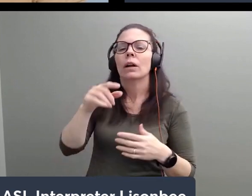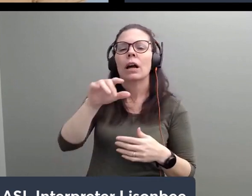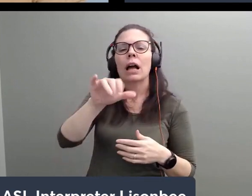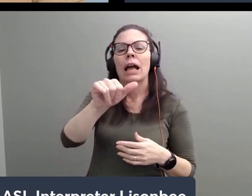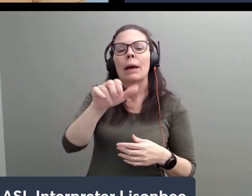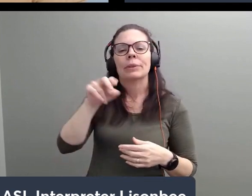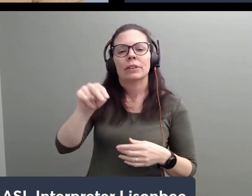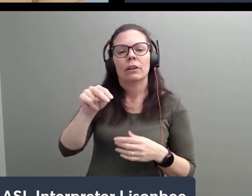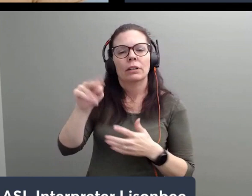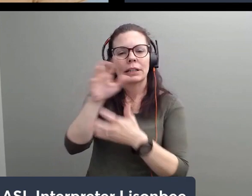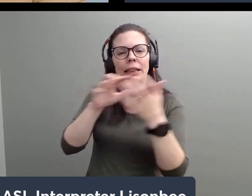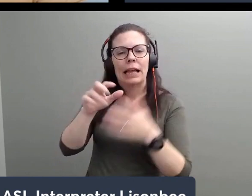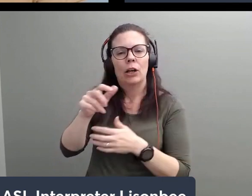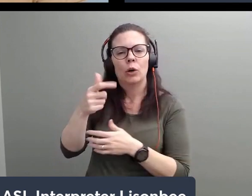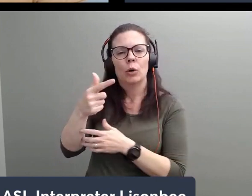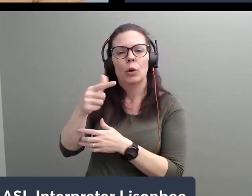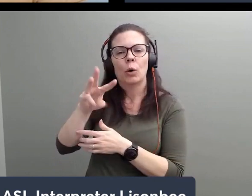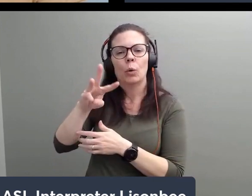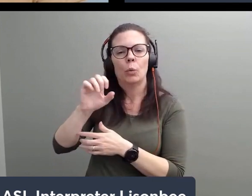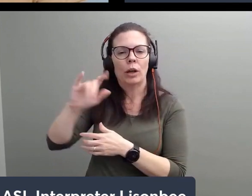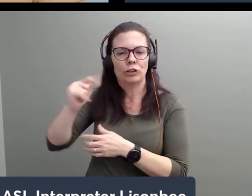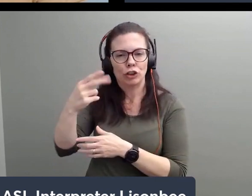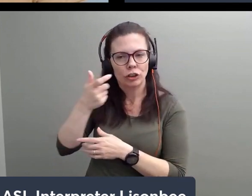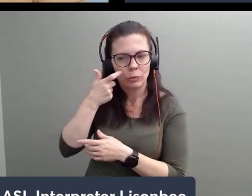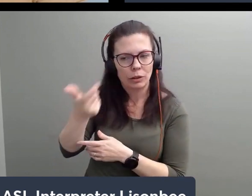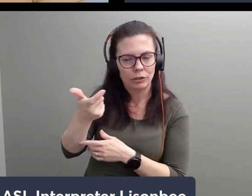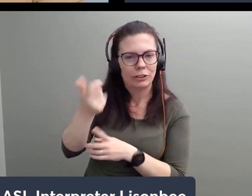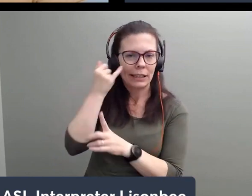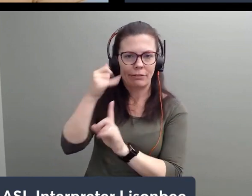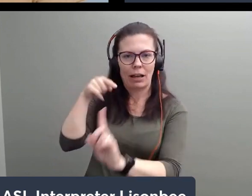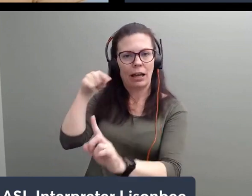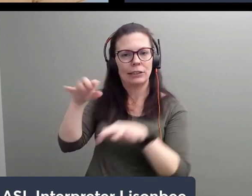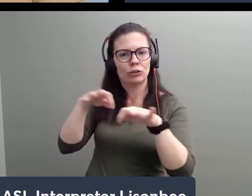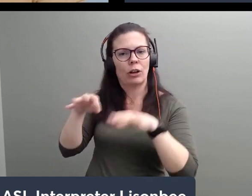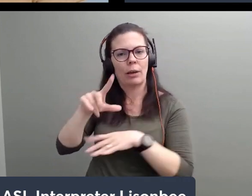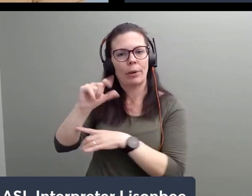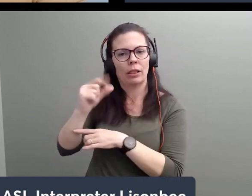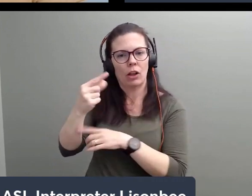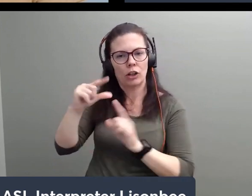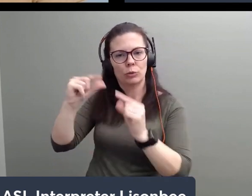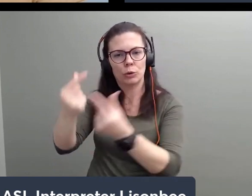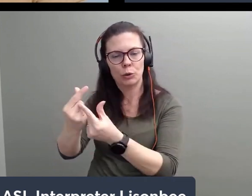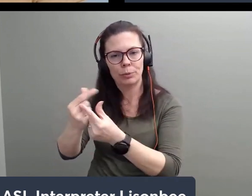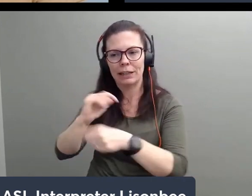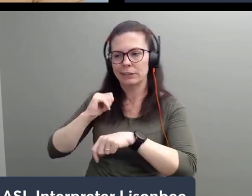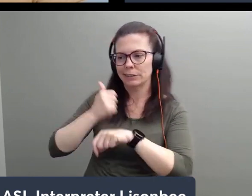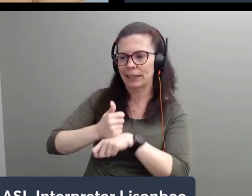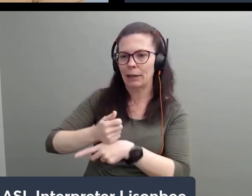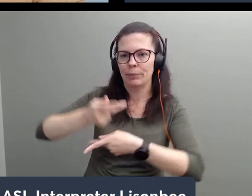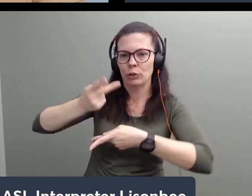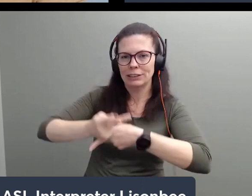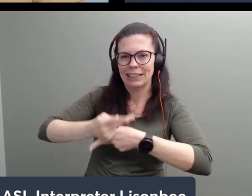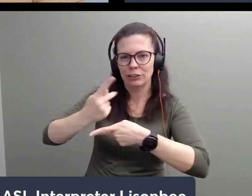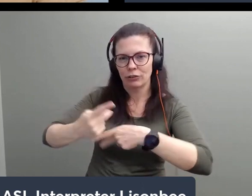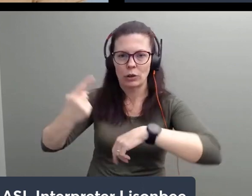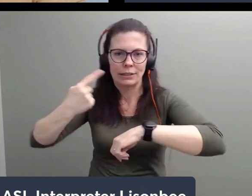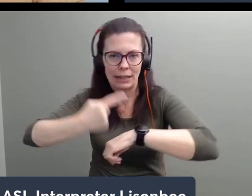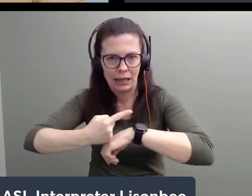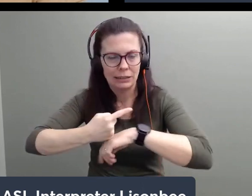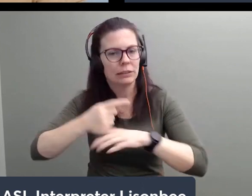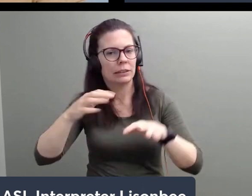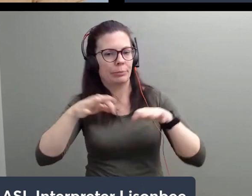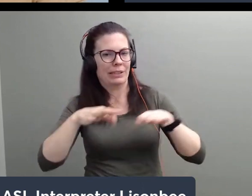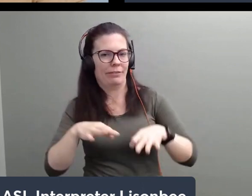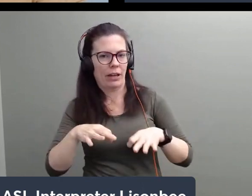CloudWatch, if I describe a log group and I set the retention in days, if I specify a value that is